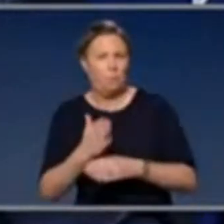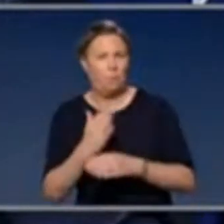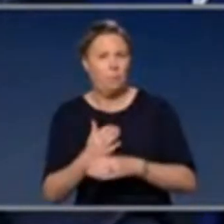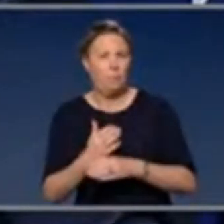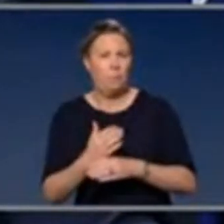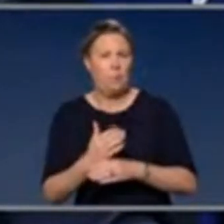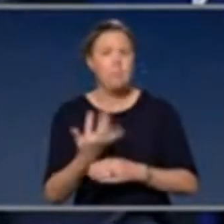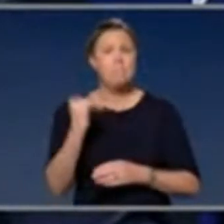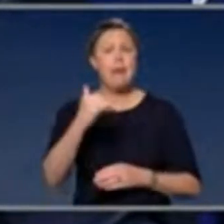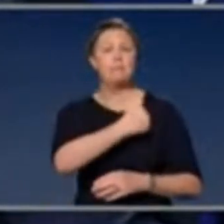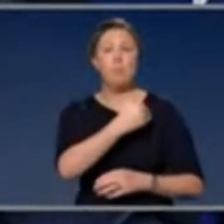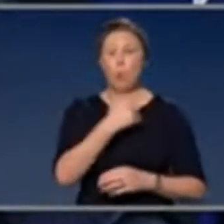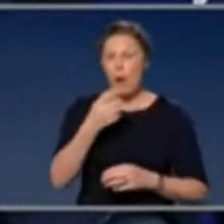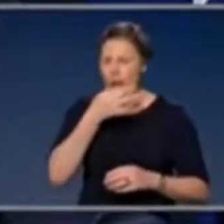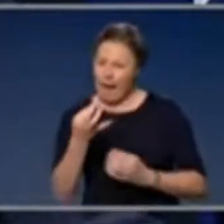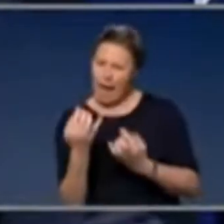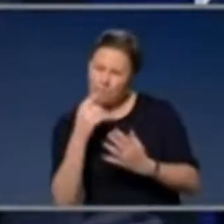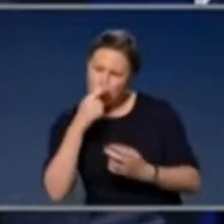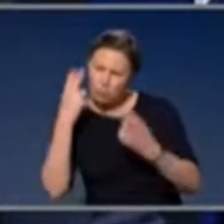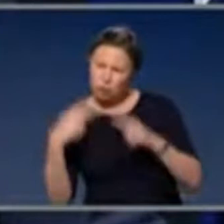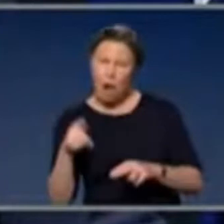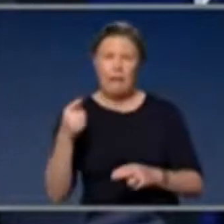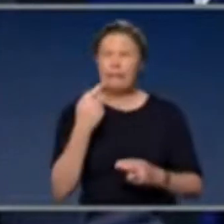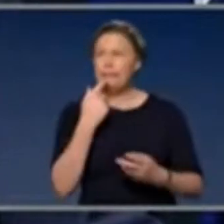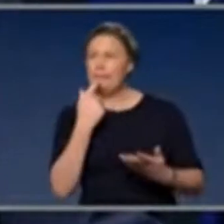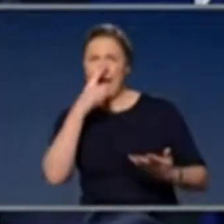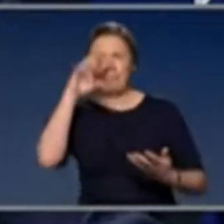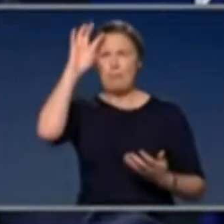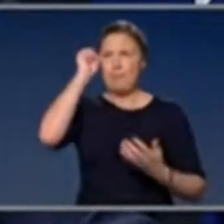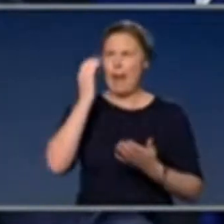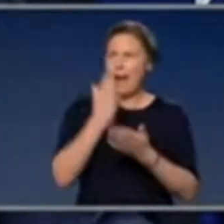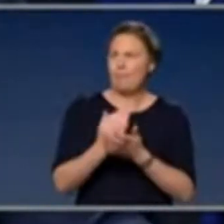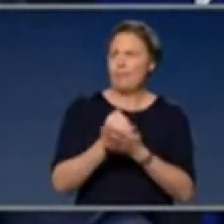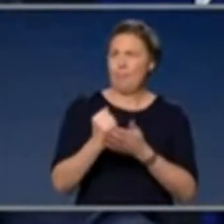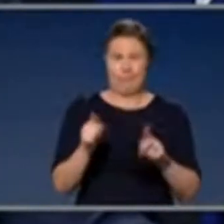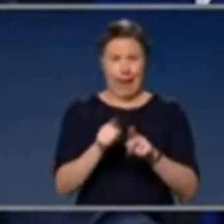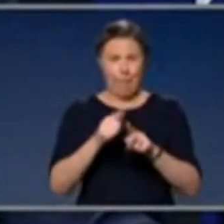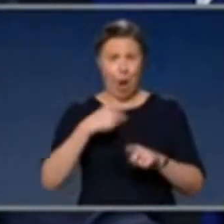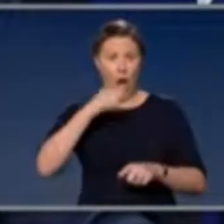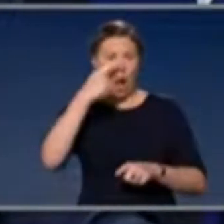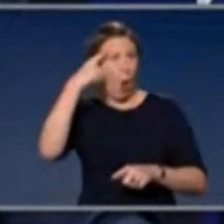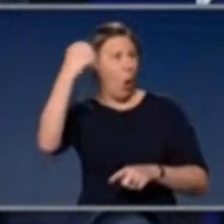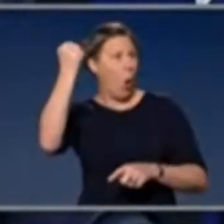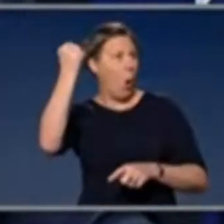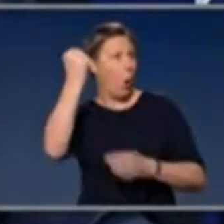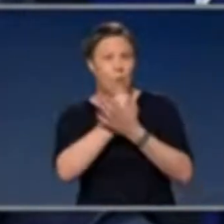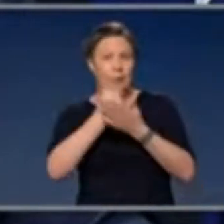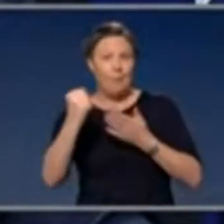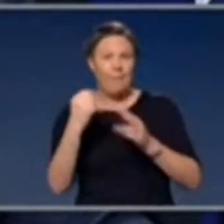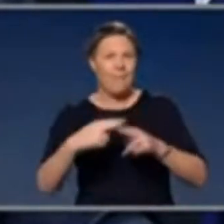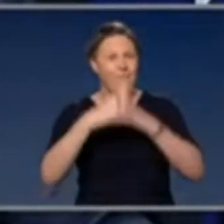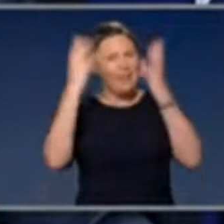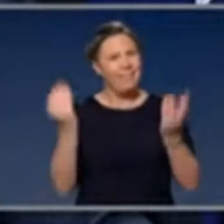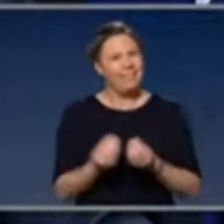those figures to mind. On occasion, I can't call every figure to mind, but what I can do, and what I know he does,